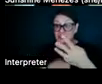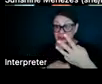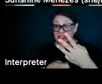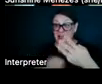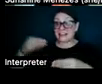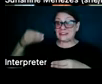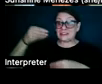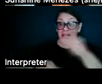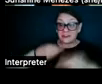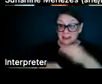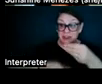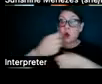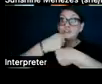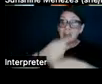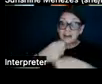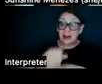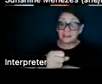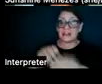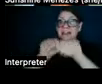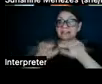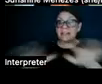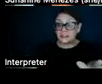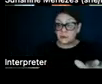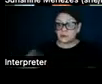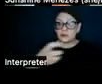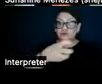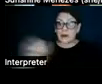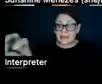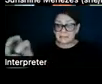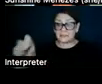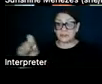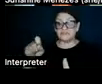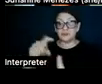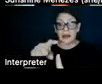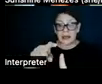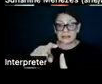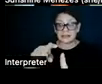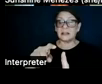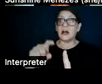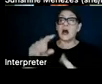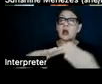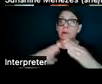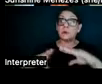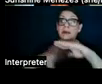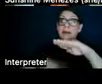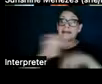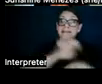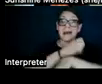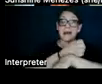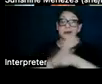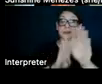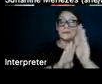distribution, transmission, just transition, community-based energy development,